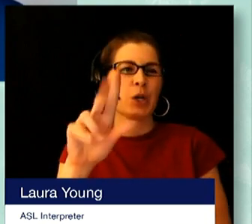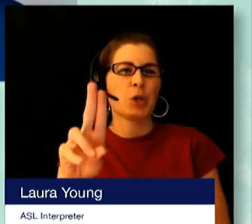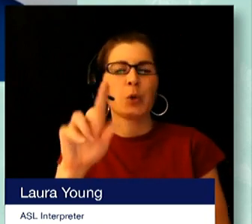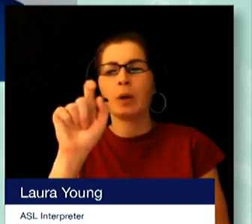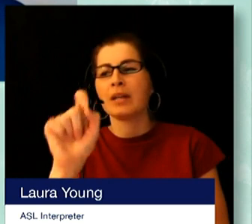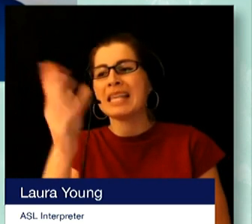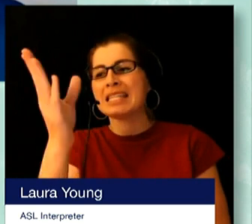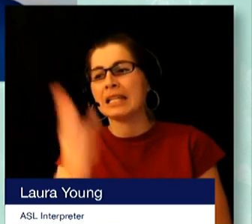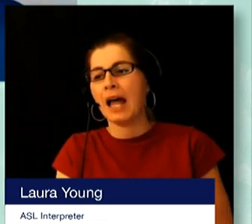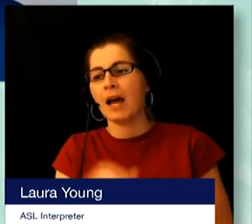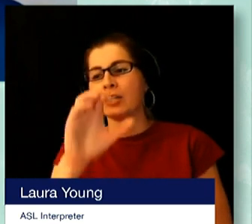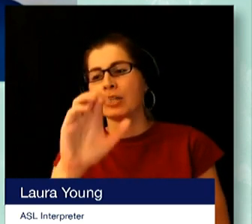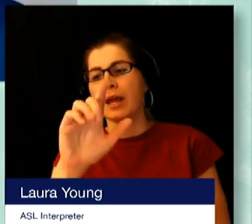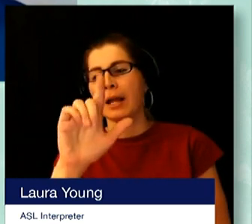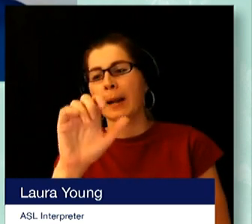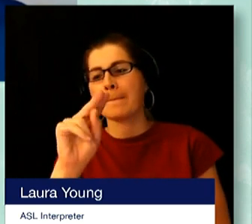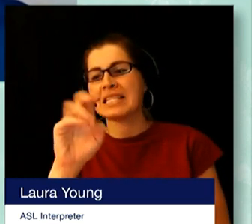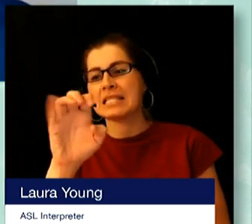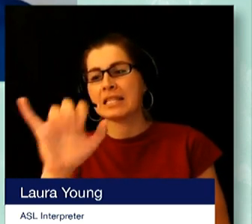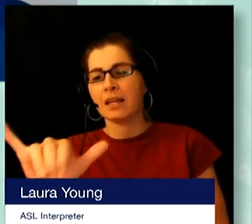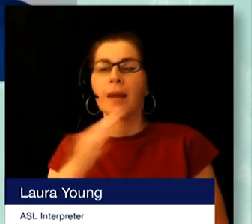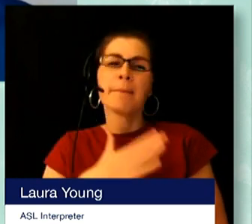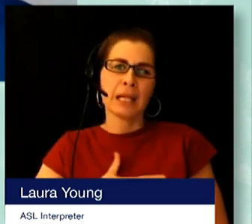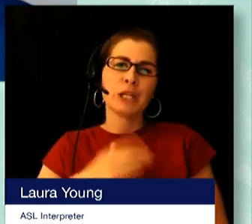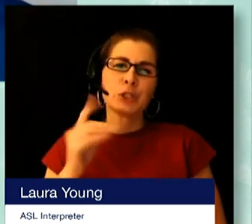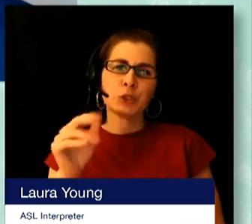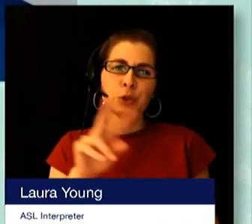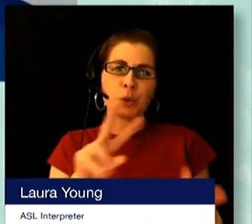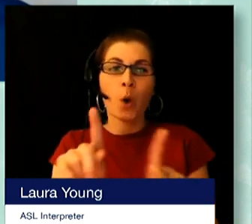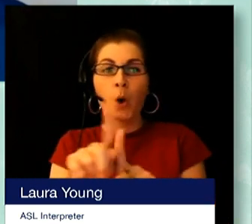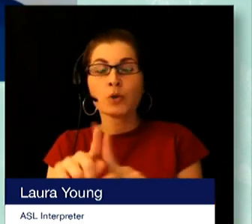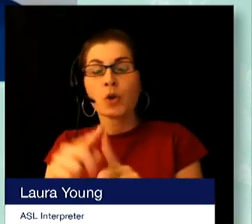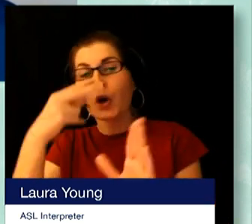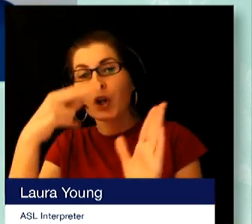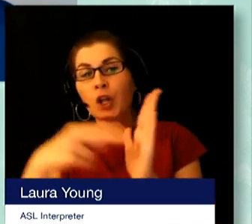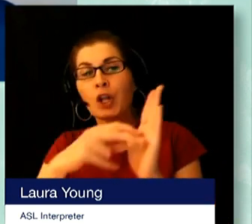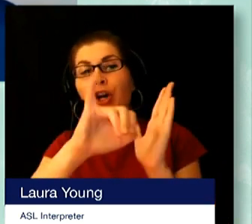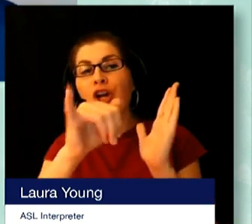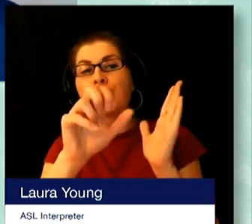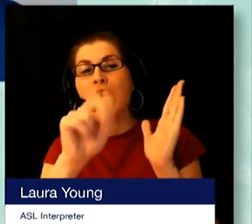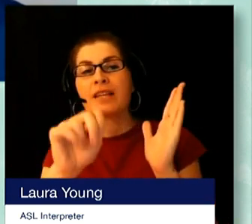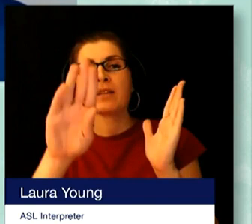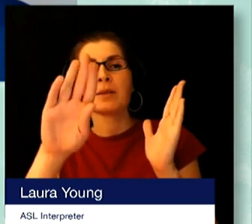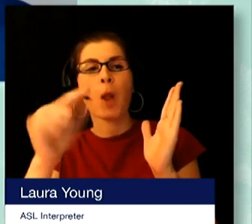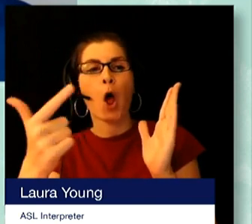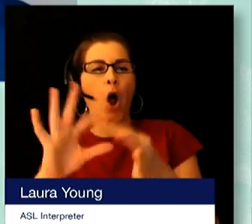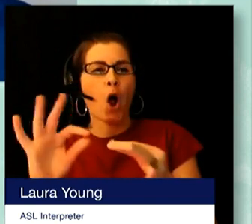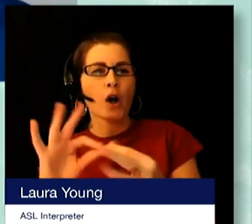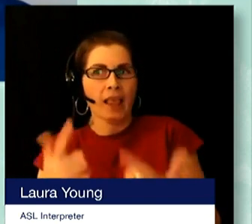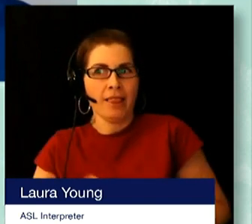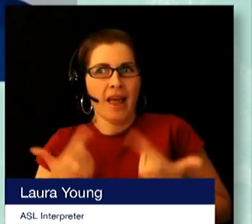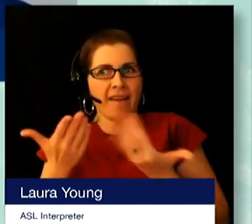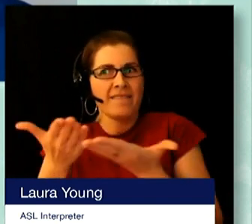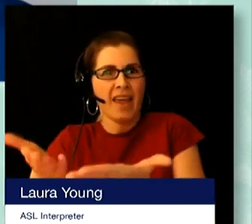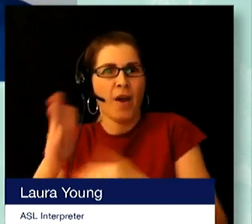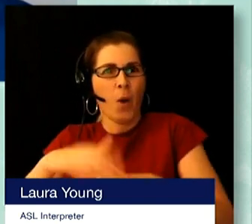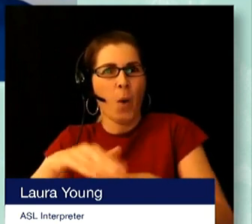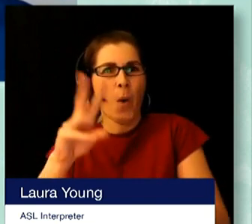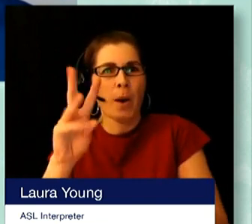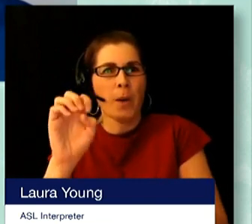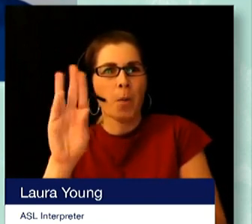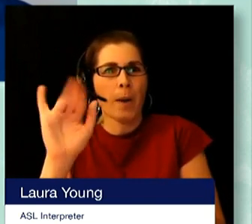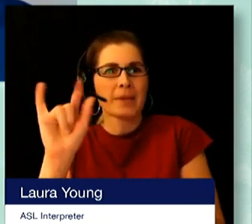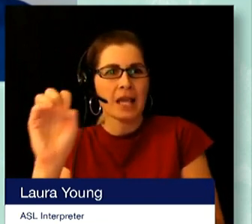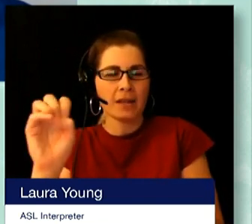aclu.org/clemency, please do. And also please check out Jason's blog, which is now live on that website. And we'll be promoting that all across